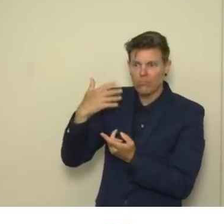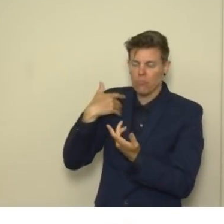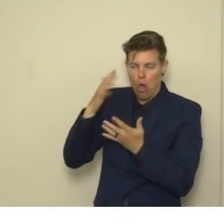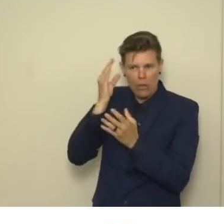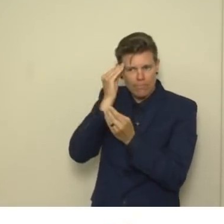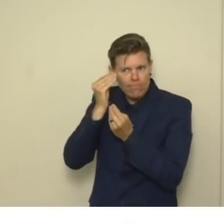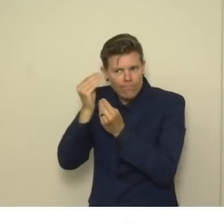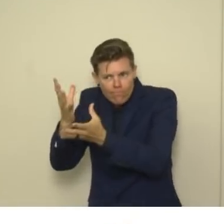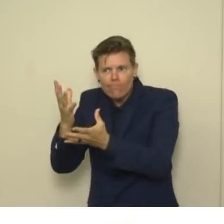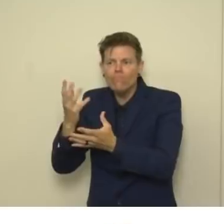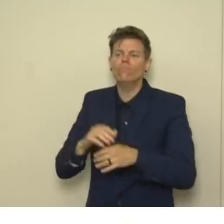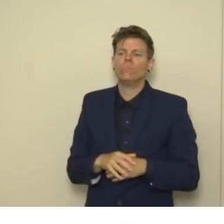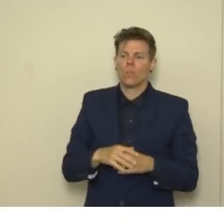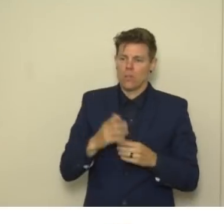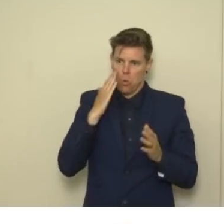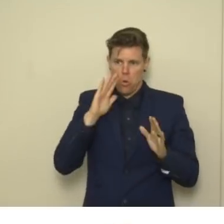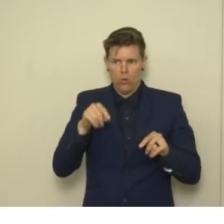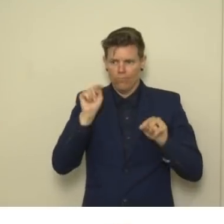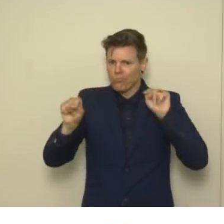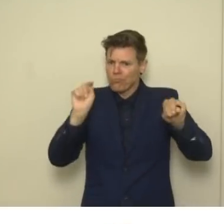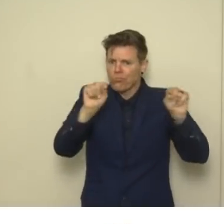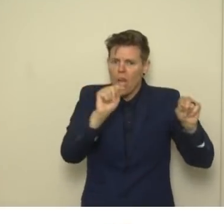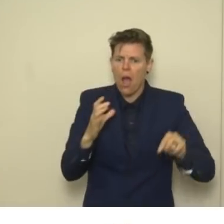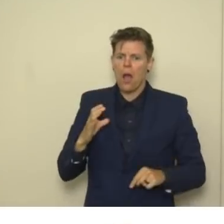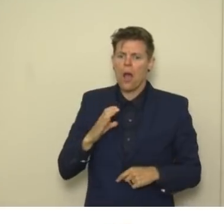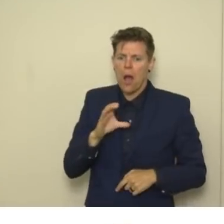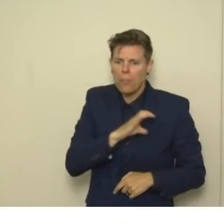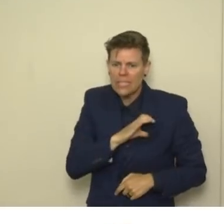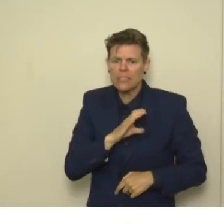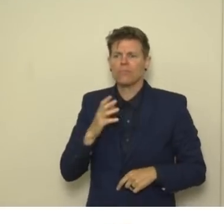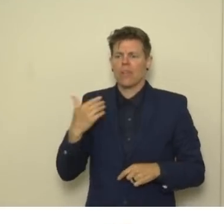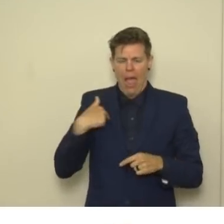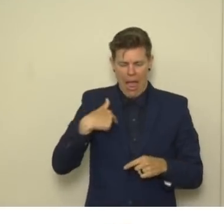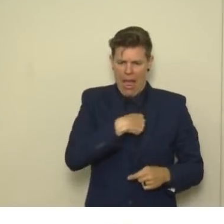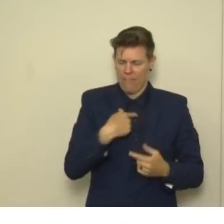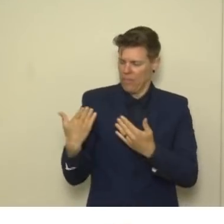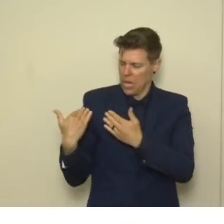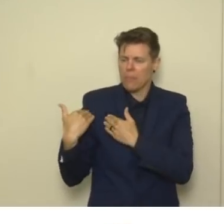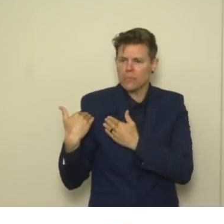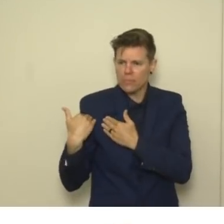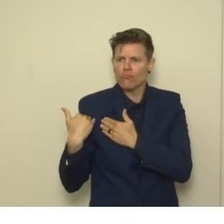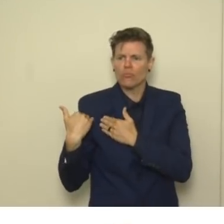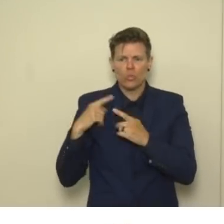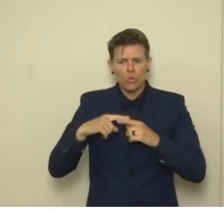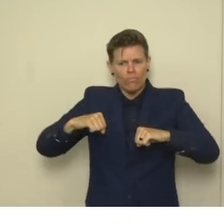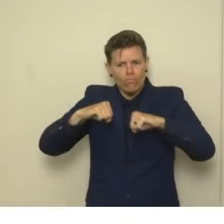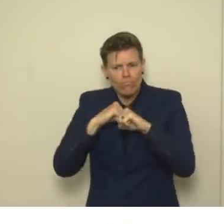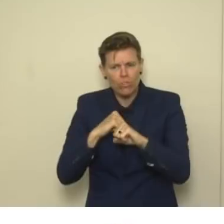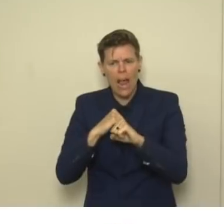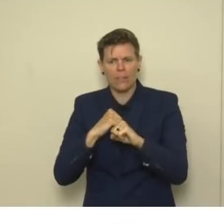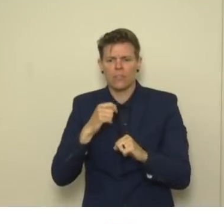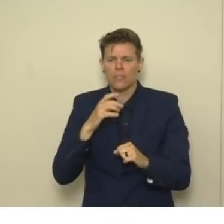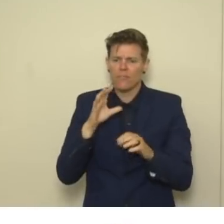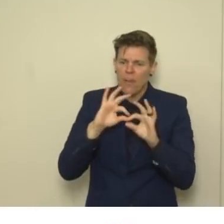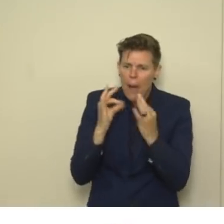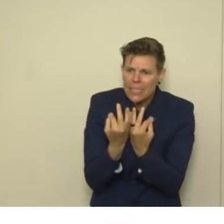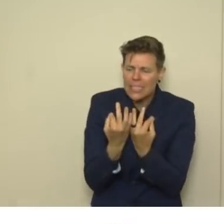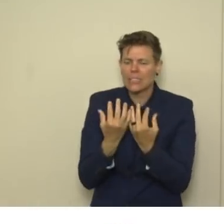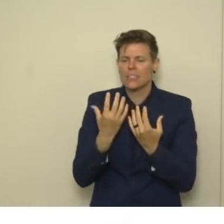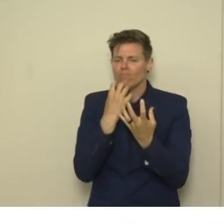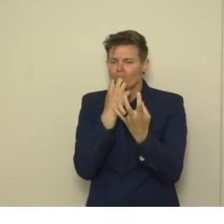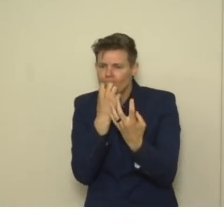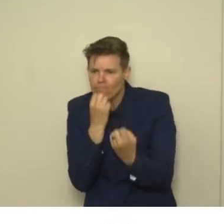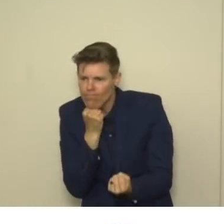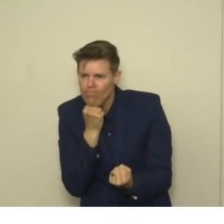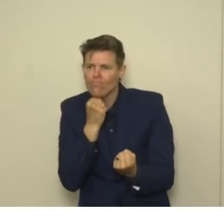has a responsibility to make sure that we protect New Mexico families and support them to the highest degree. So we're going to keep unequivocally supporting